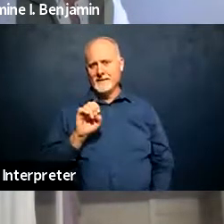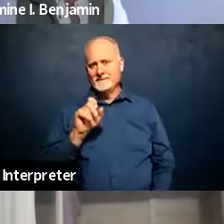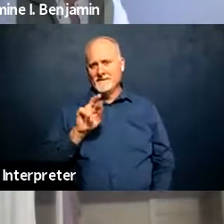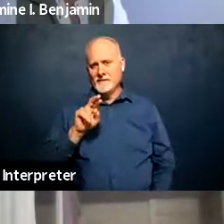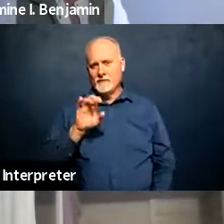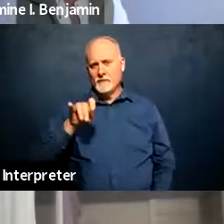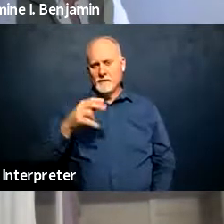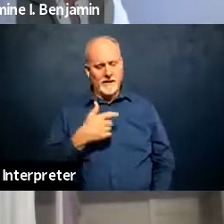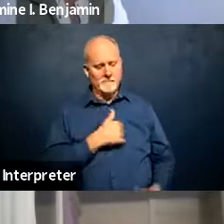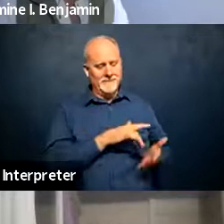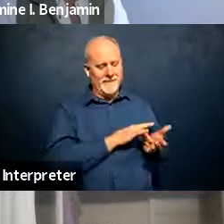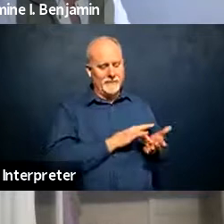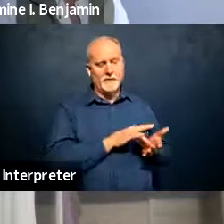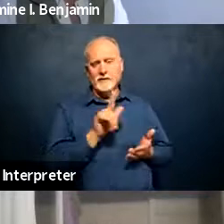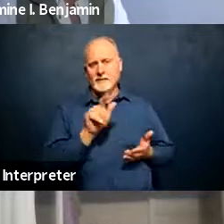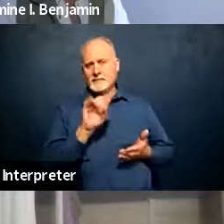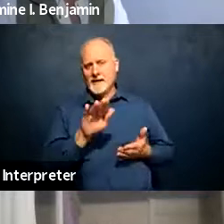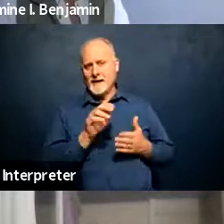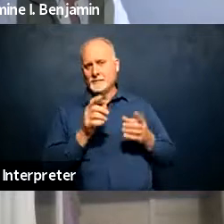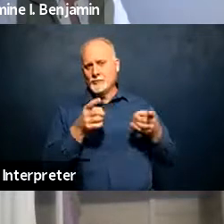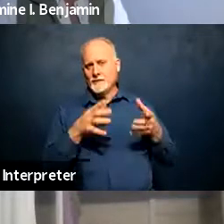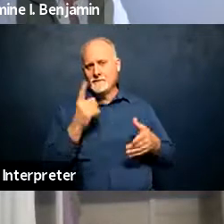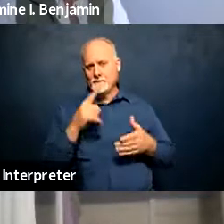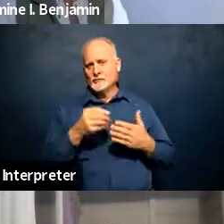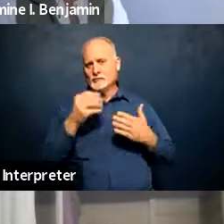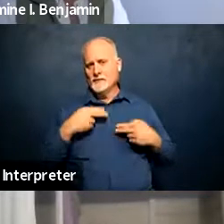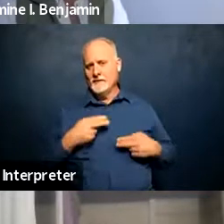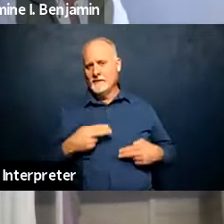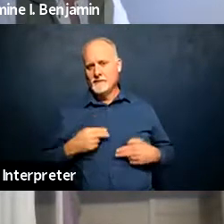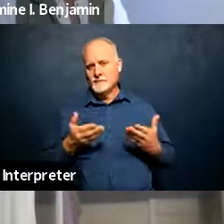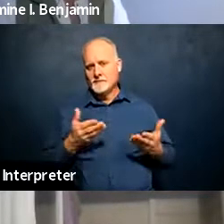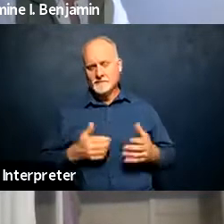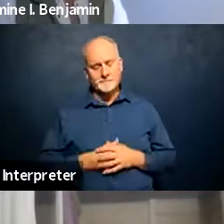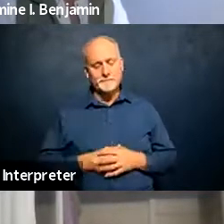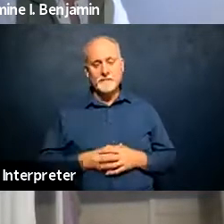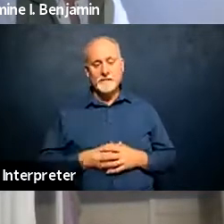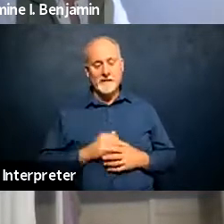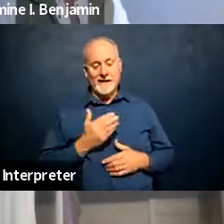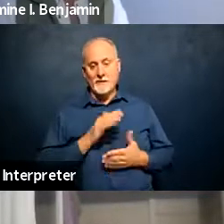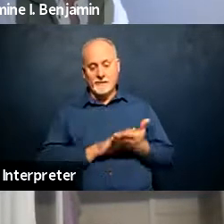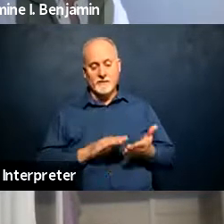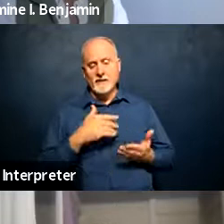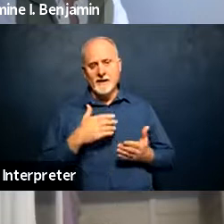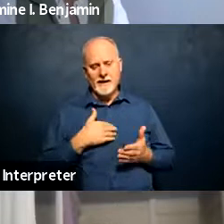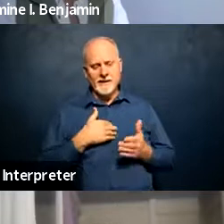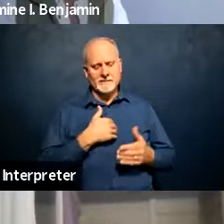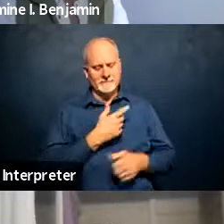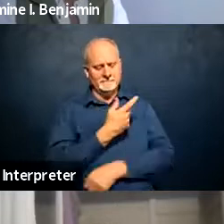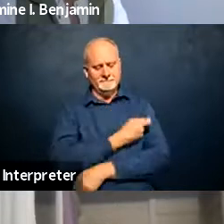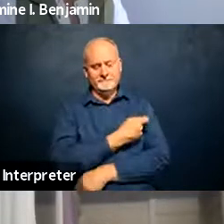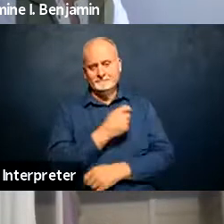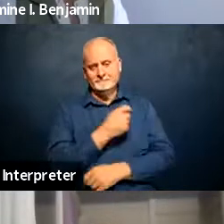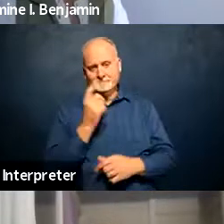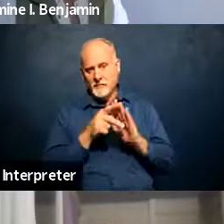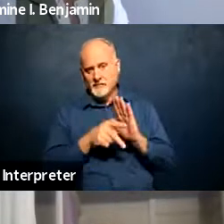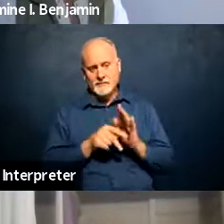Medical and Lab Director for Student Health Services. The institution has an immunization policy and requirement with the goal of